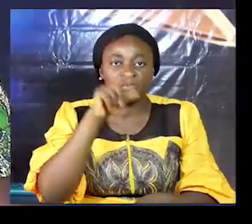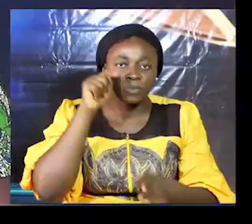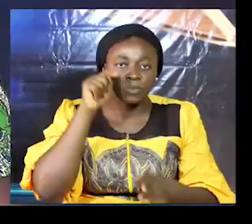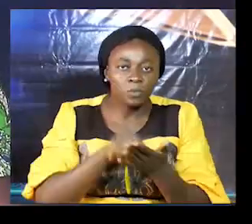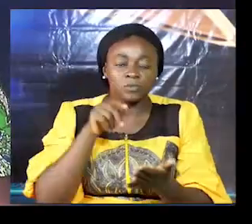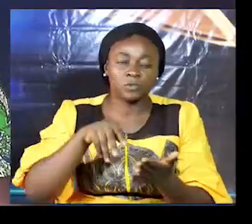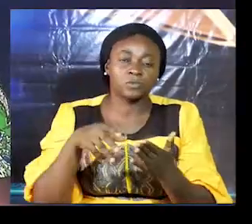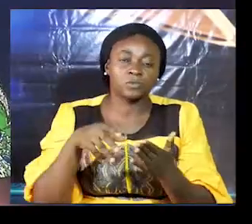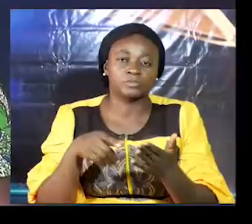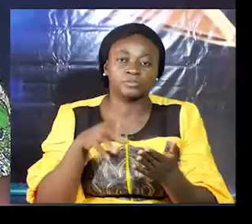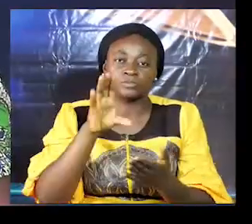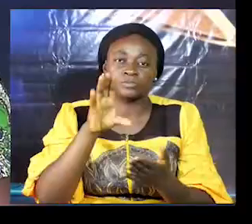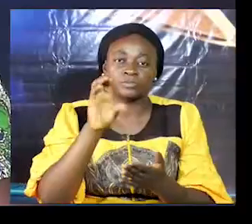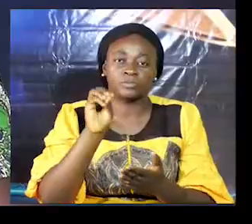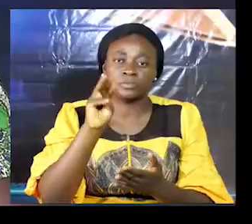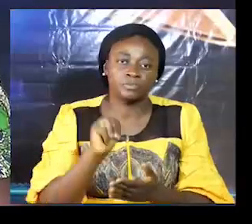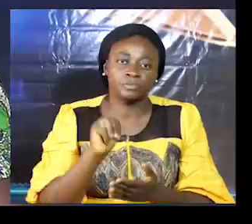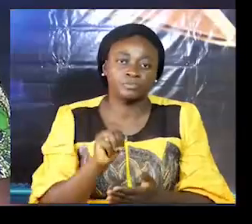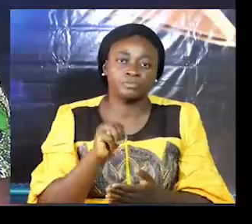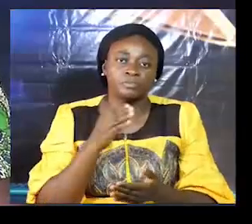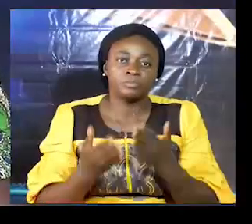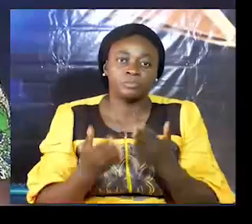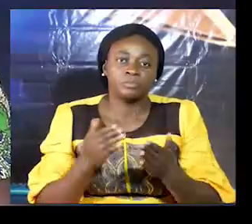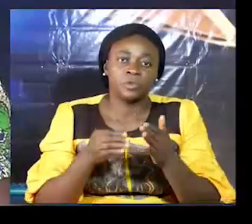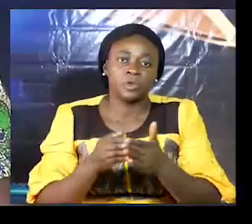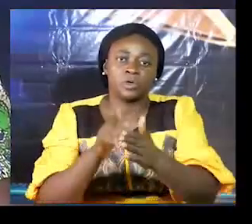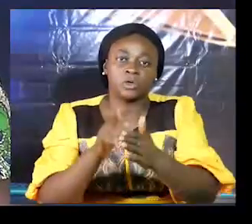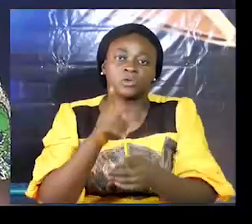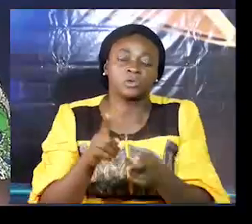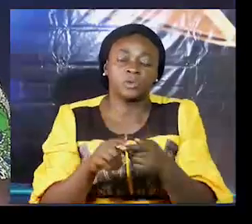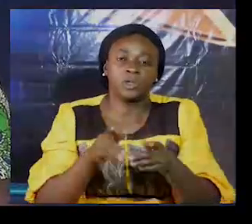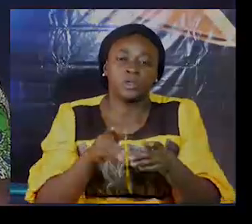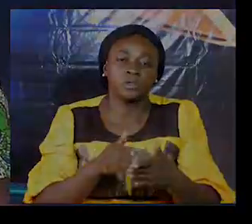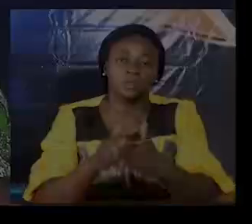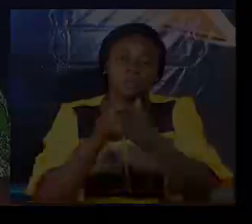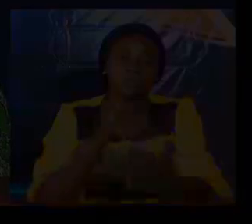God has designed for your life. In Jesus' name we have prayed. Amen. Amen.